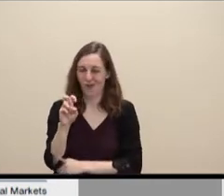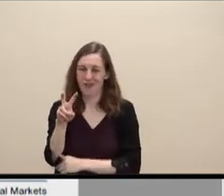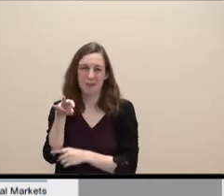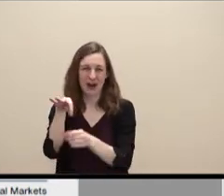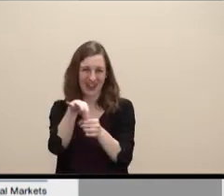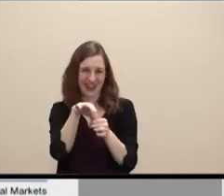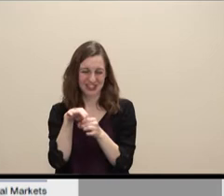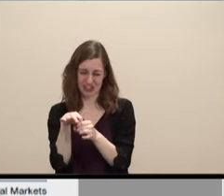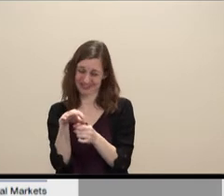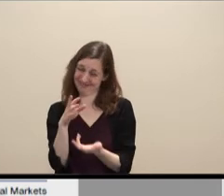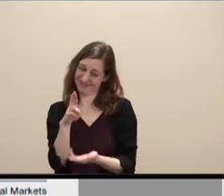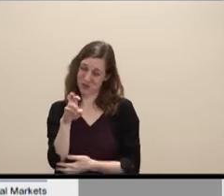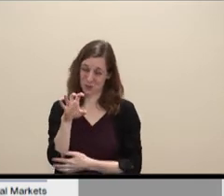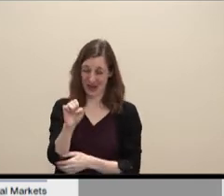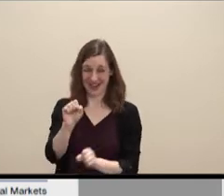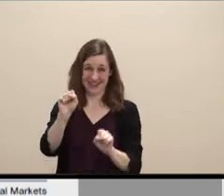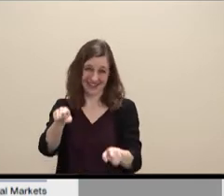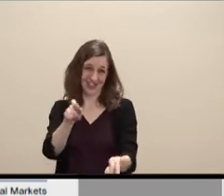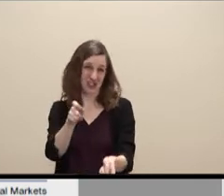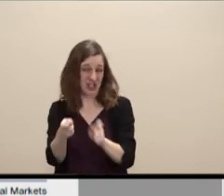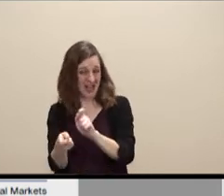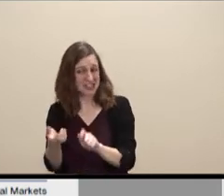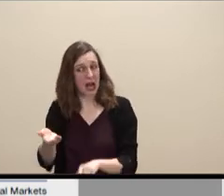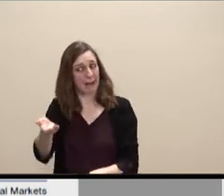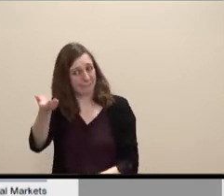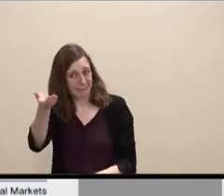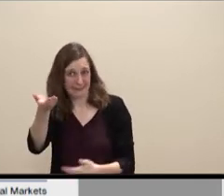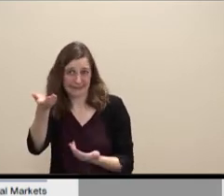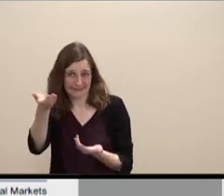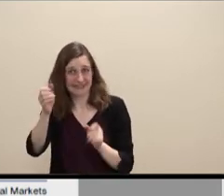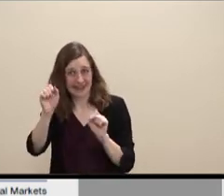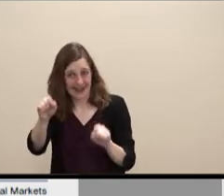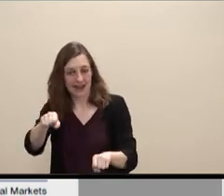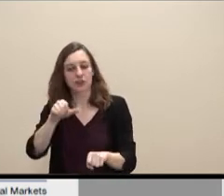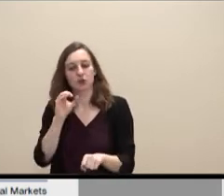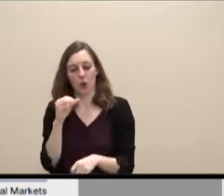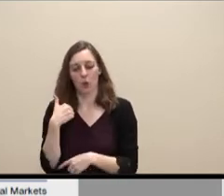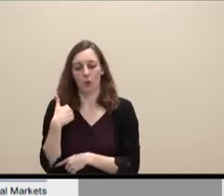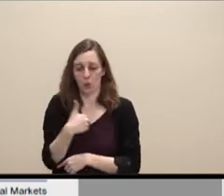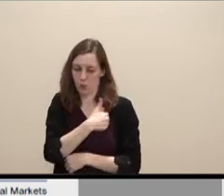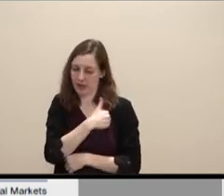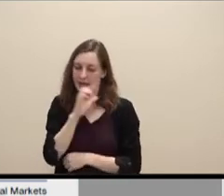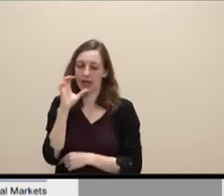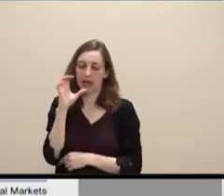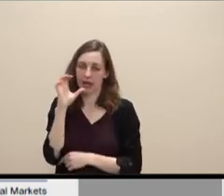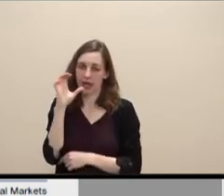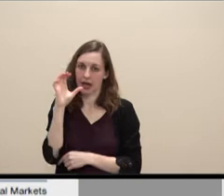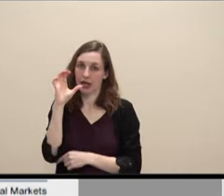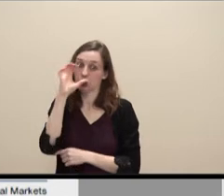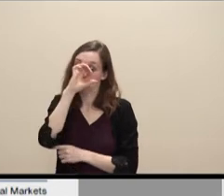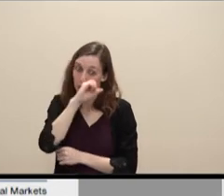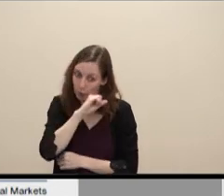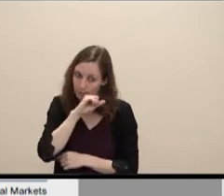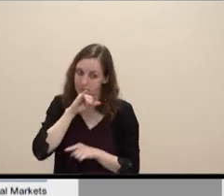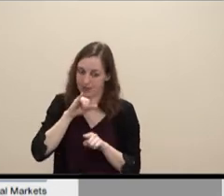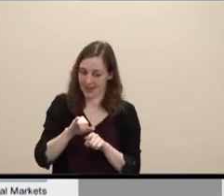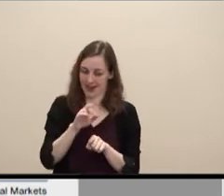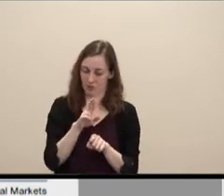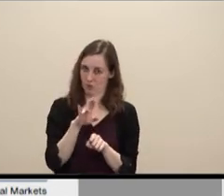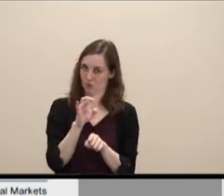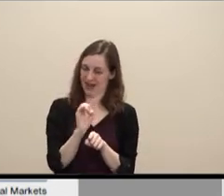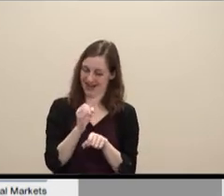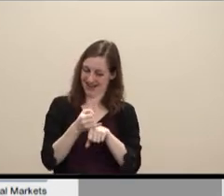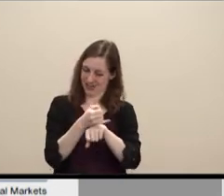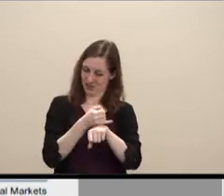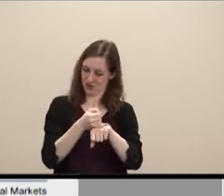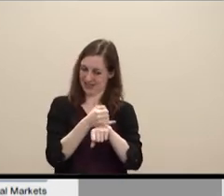between now and then. So we assume that interest rates for the bonds from year one out to year 30 would be